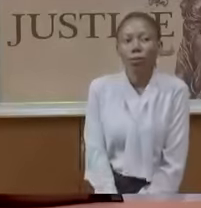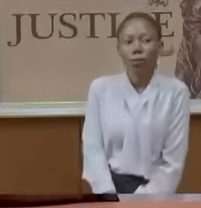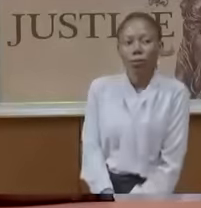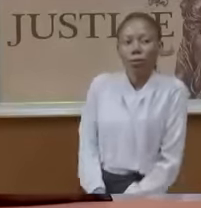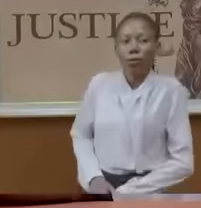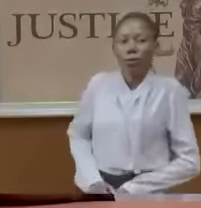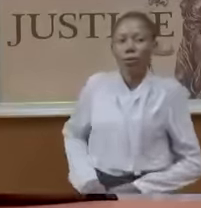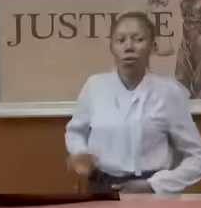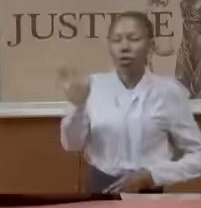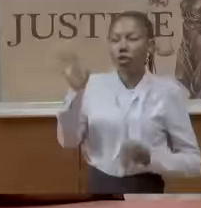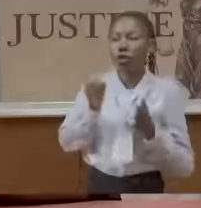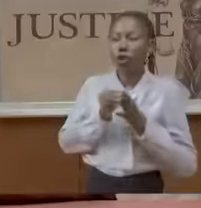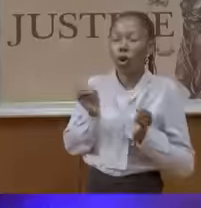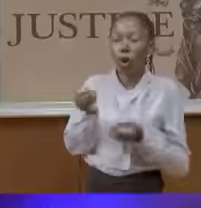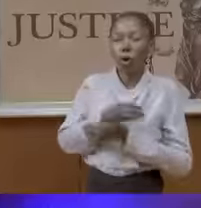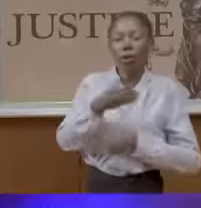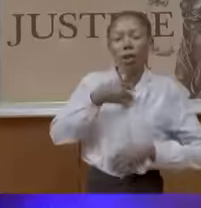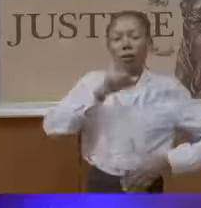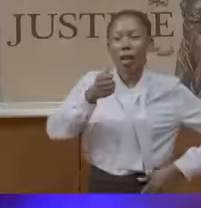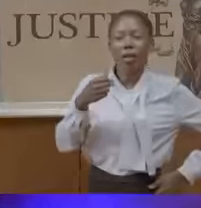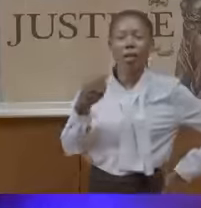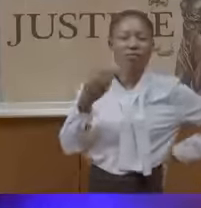your office have medical facility?